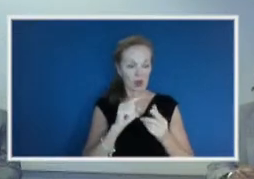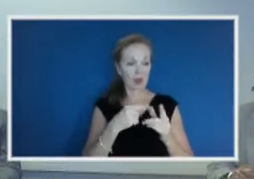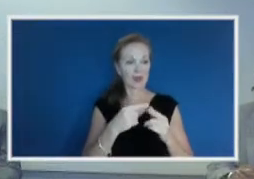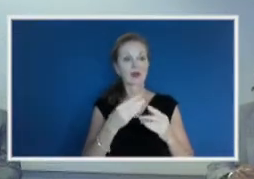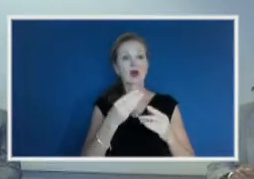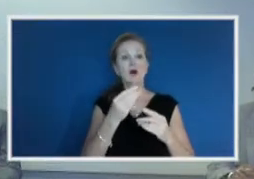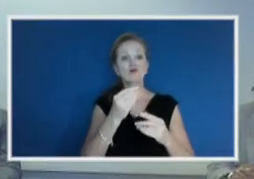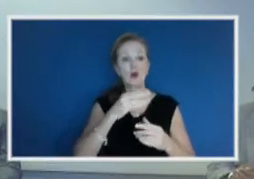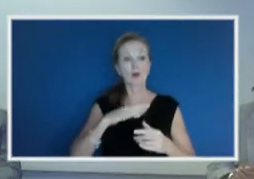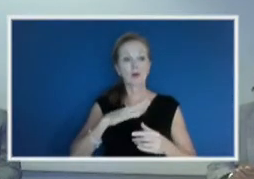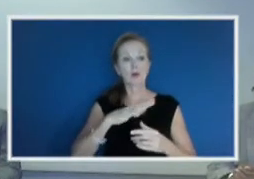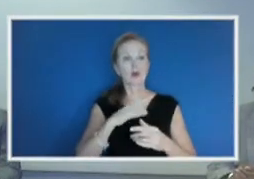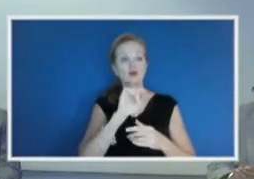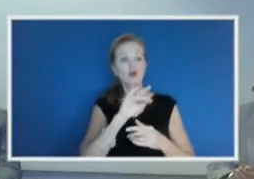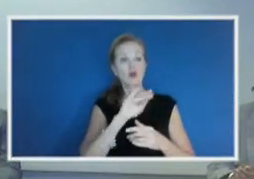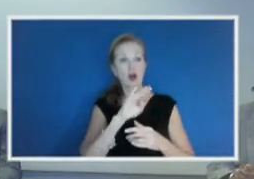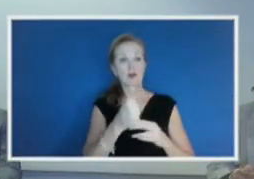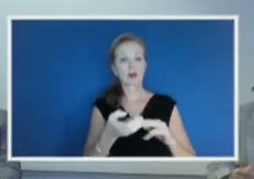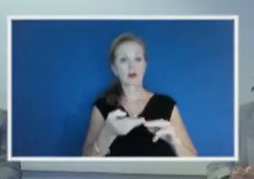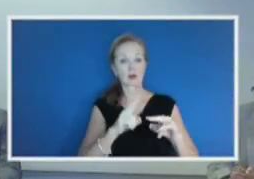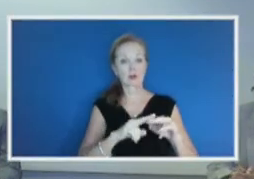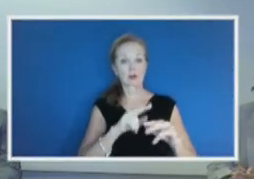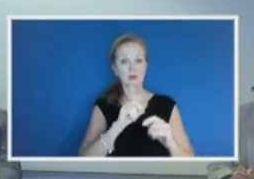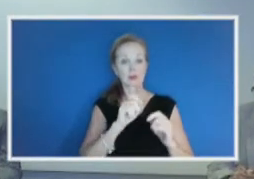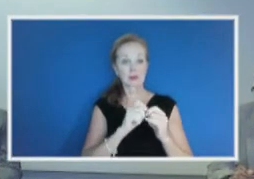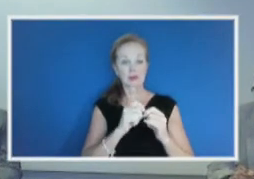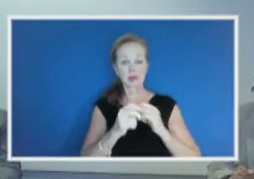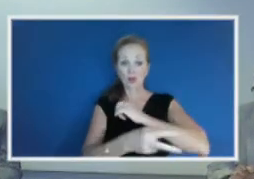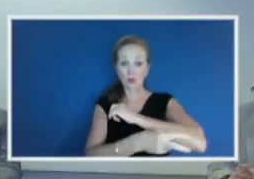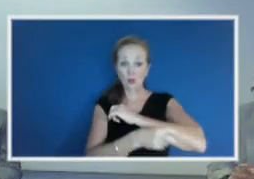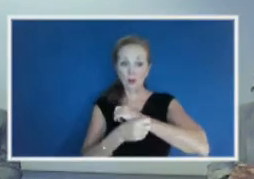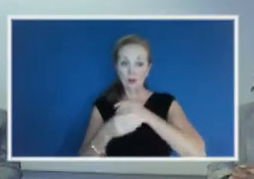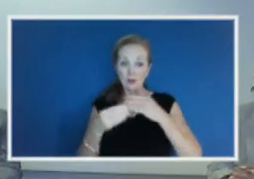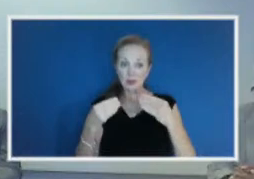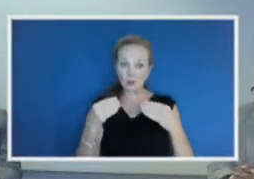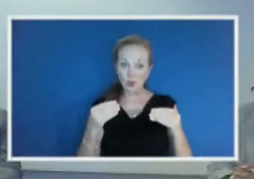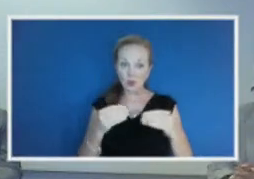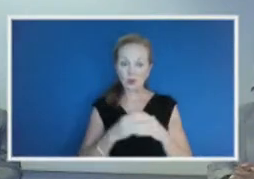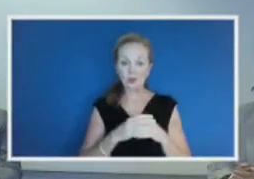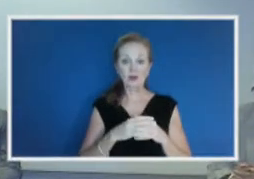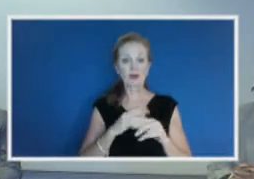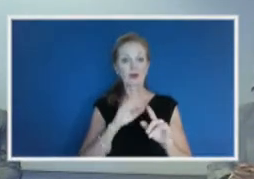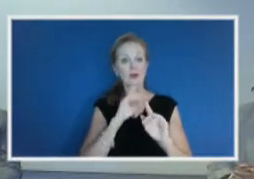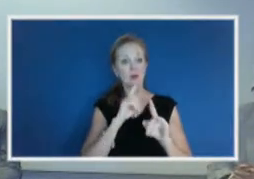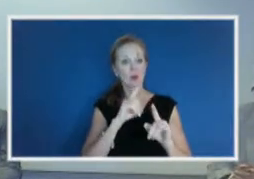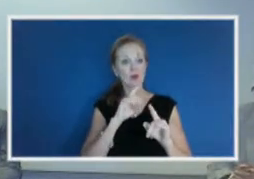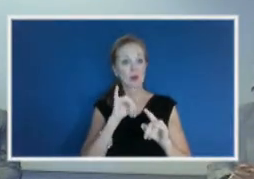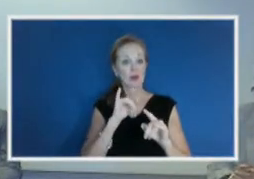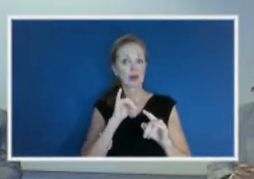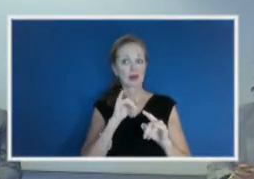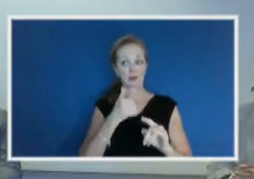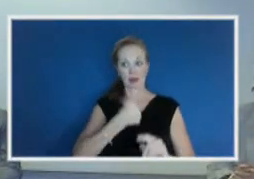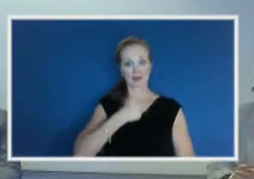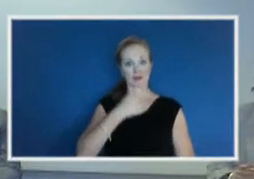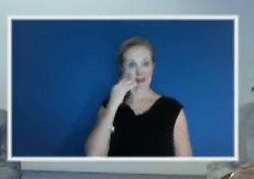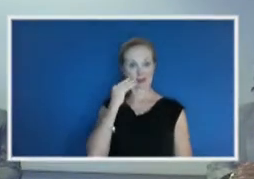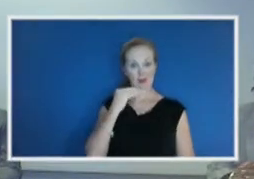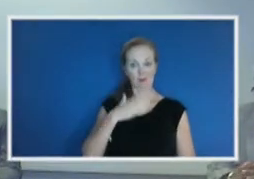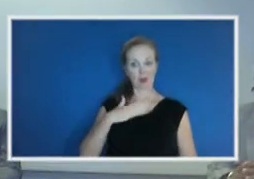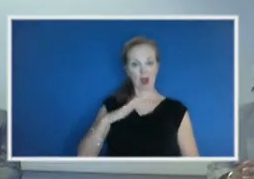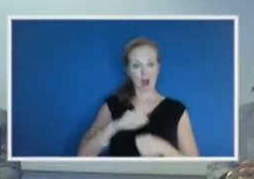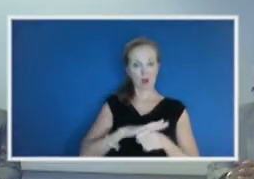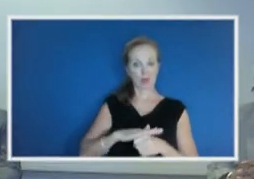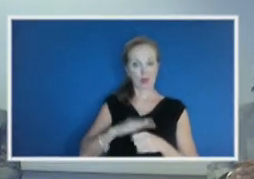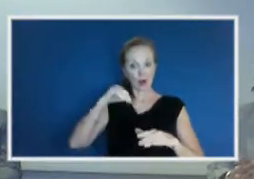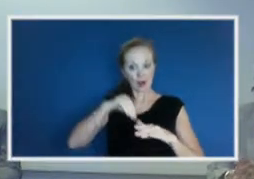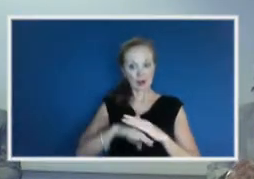increase, particularly these robberies in stores. I've had reports of this personally in my district. They walk into stores, they